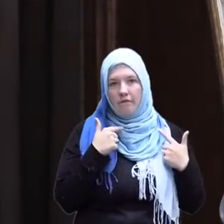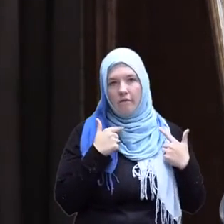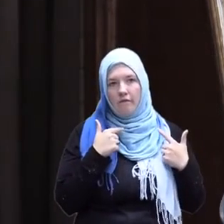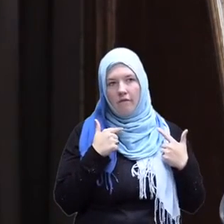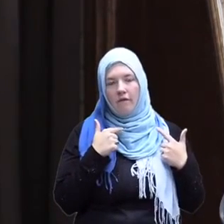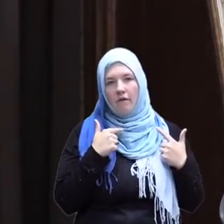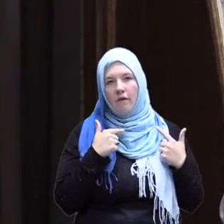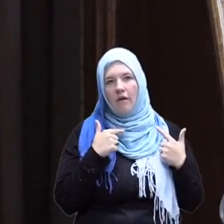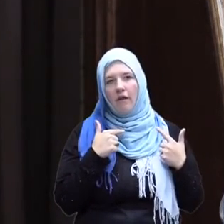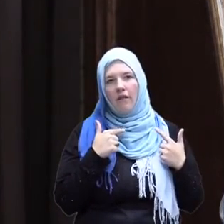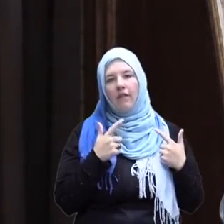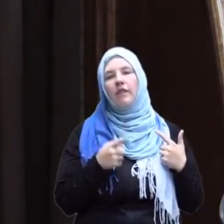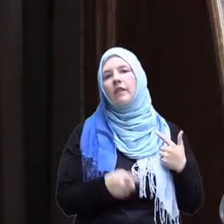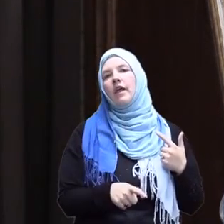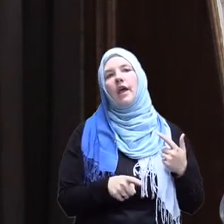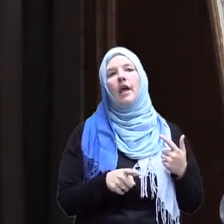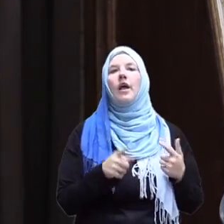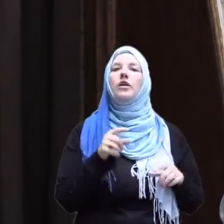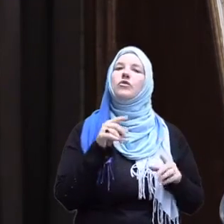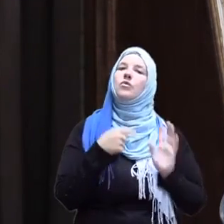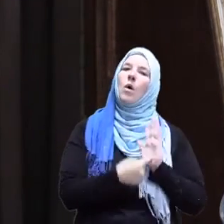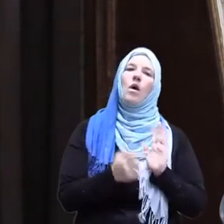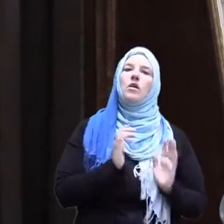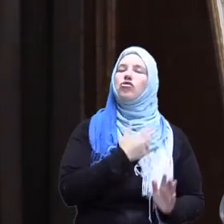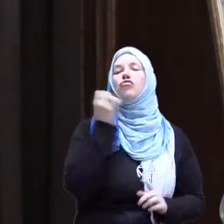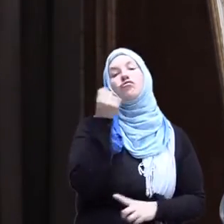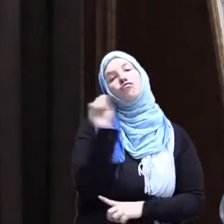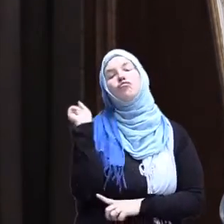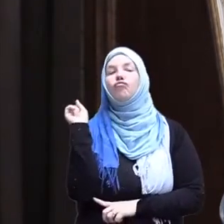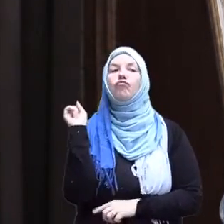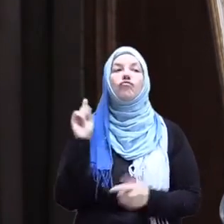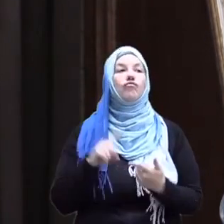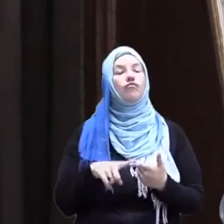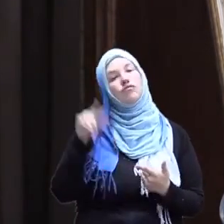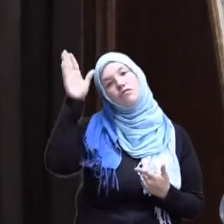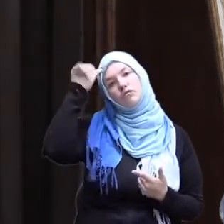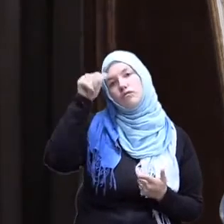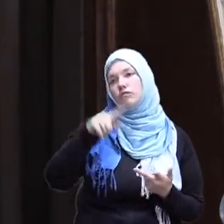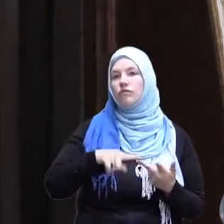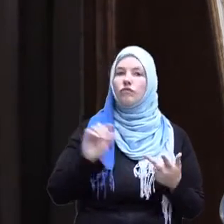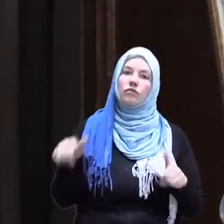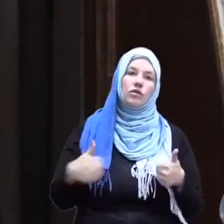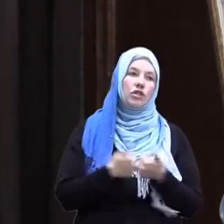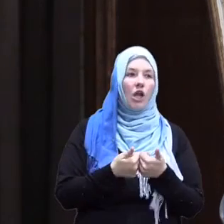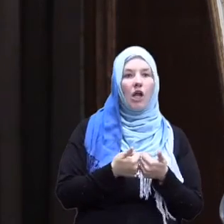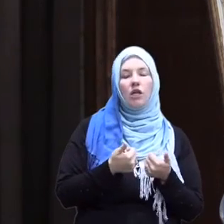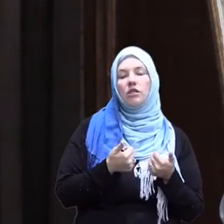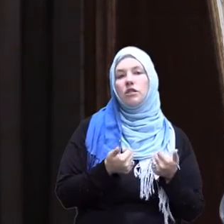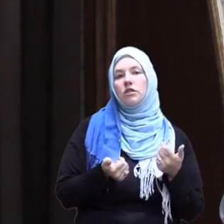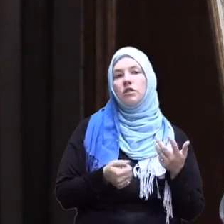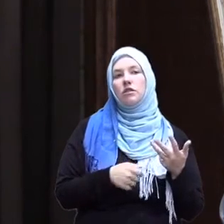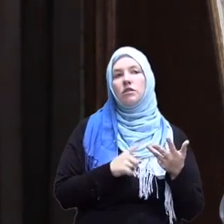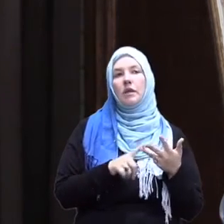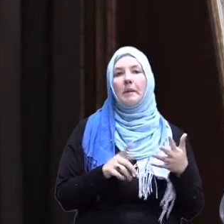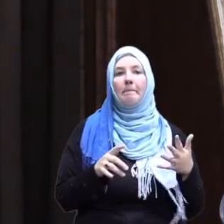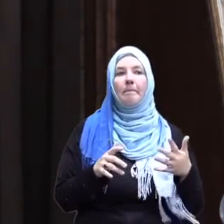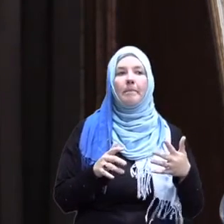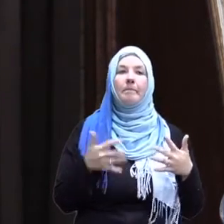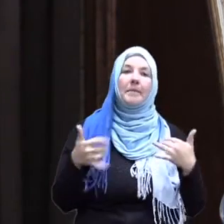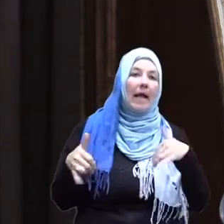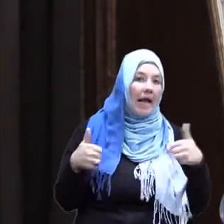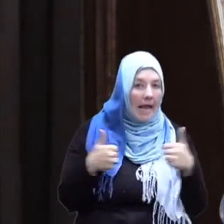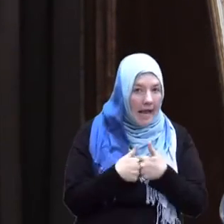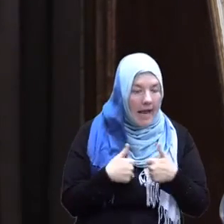the same thing. Rebellion, disobedience, challenge, maneuver around, play